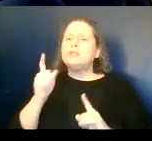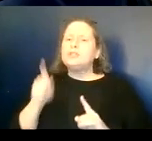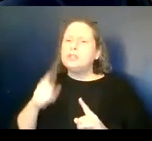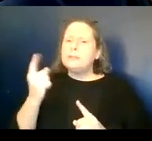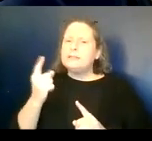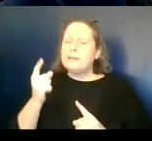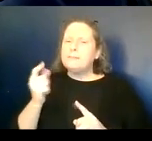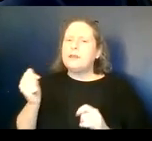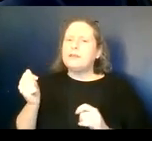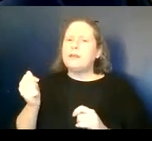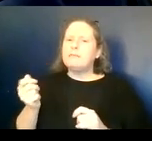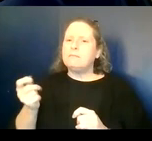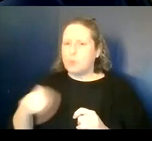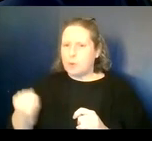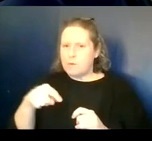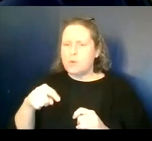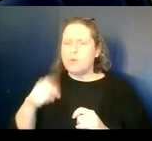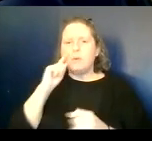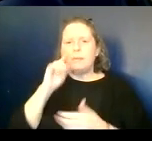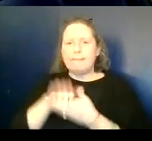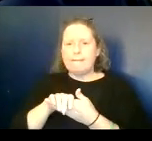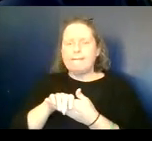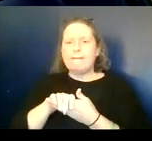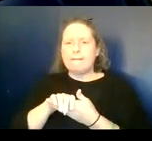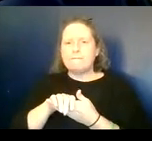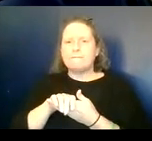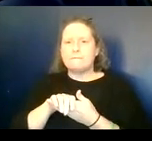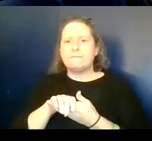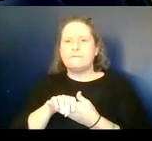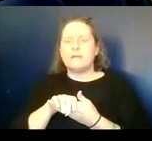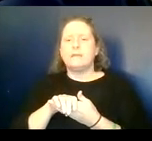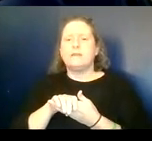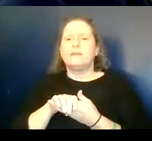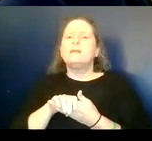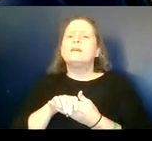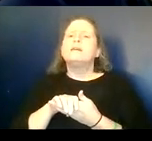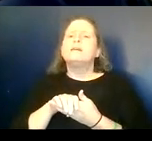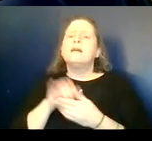in that is um,